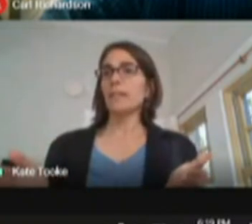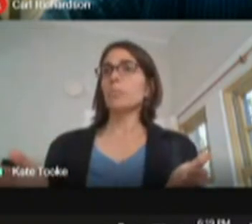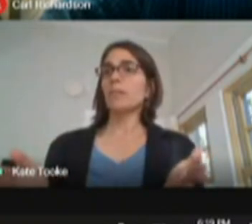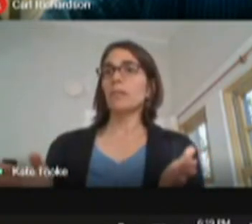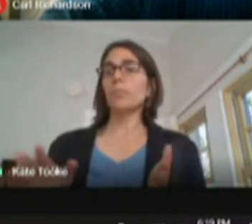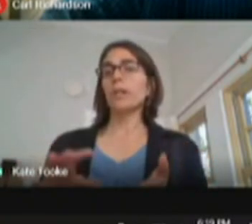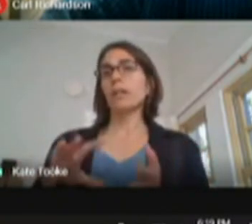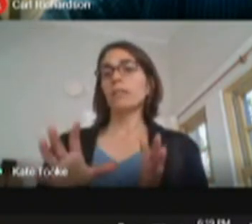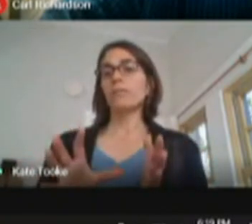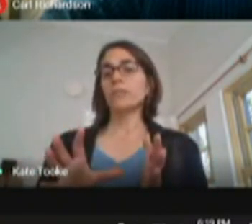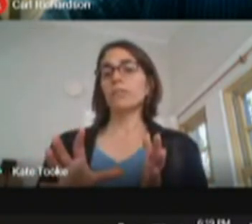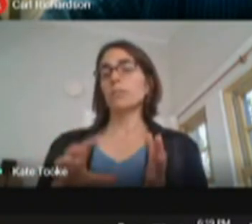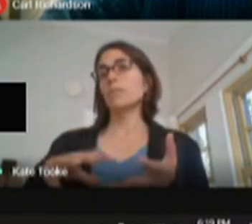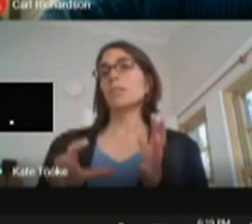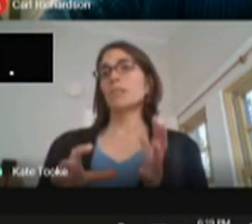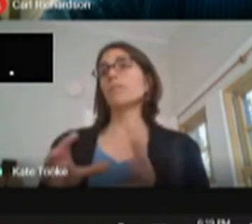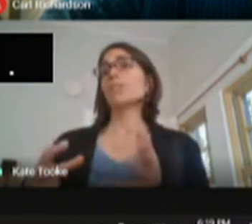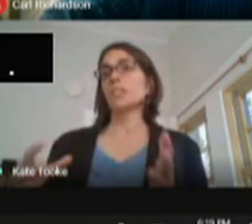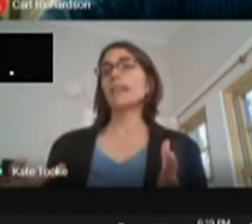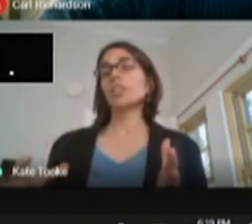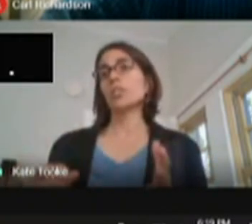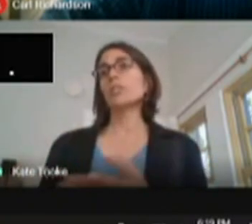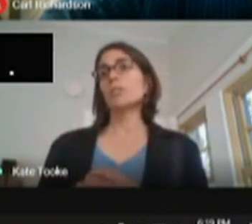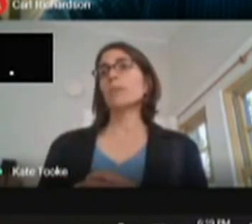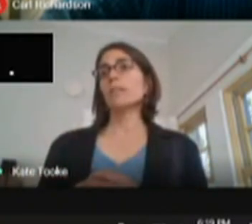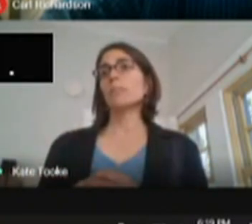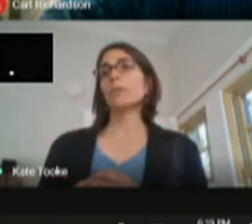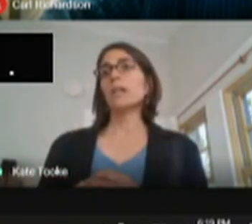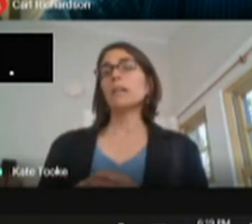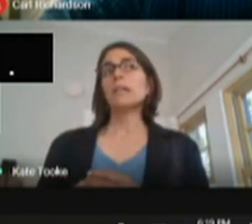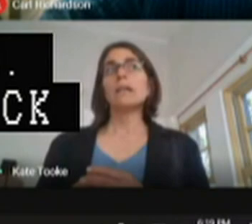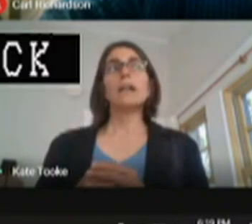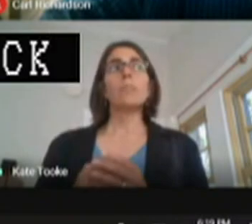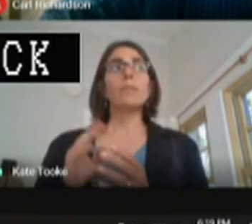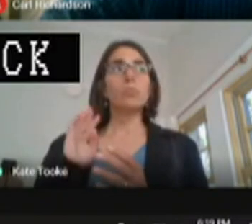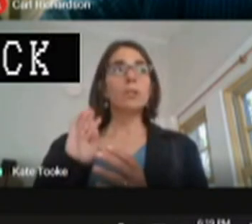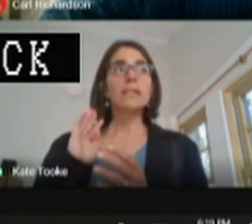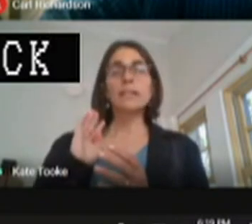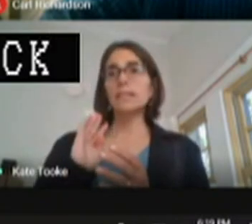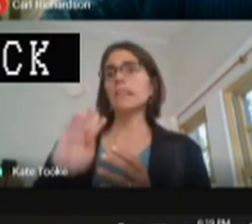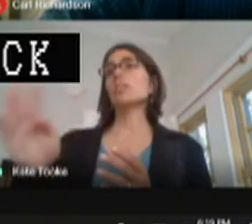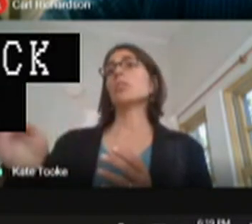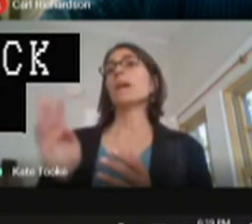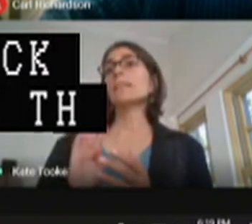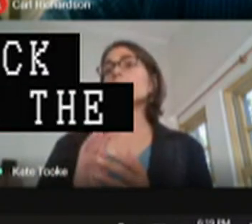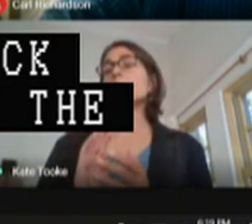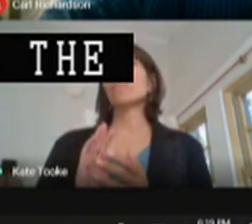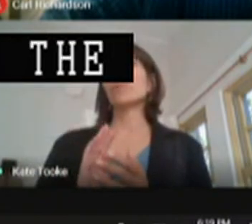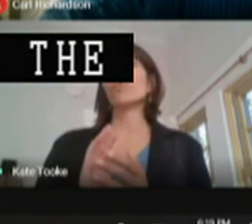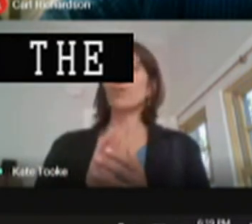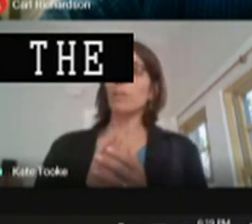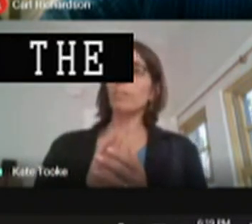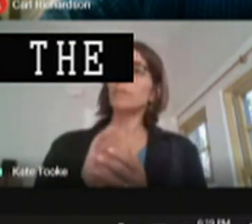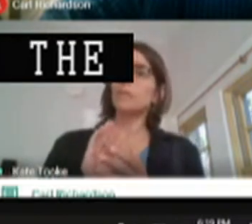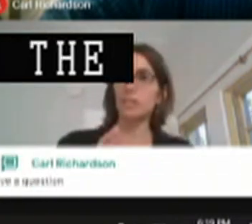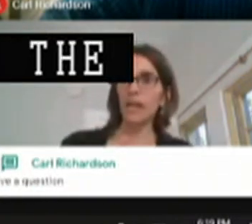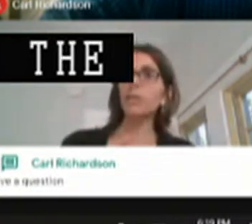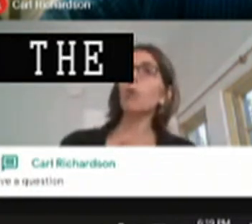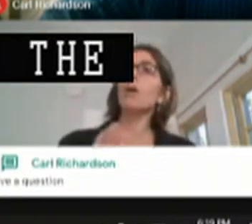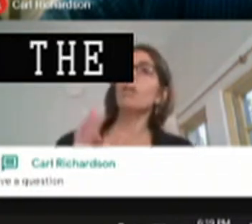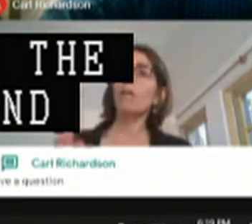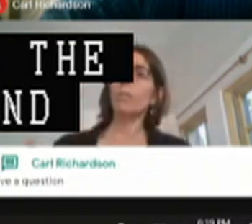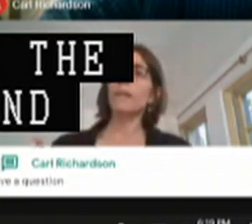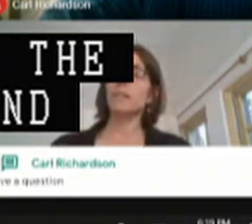larger band within the brick of some different textures within the brick that really continue and lead people from